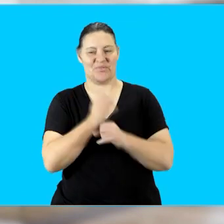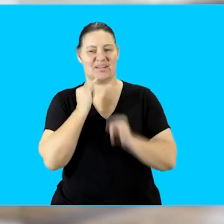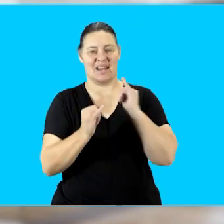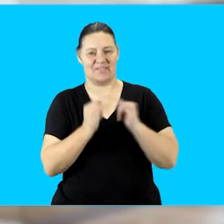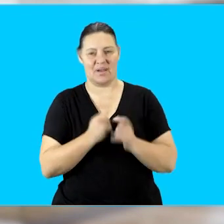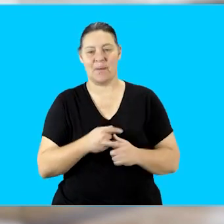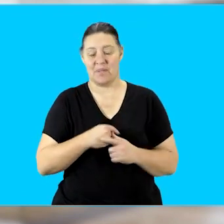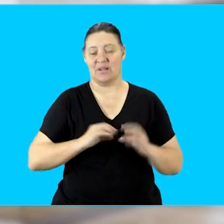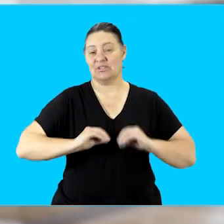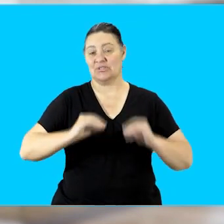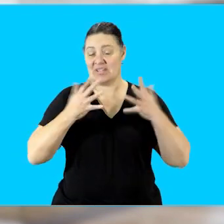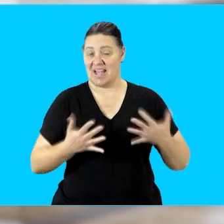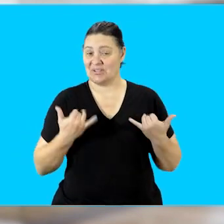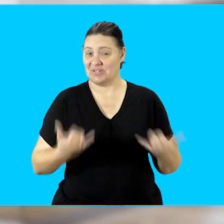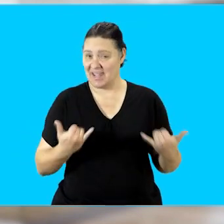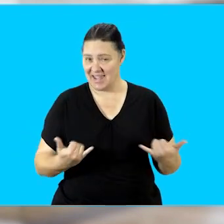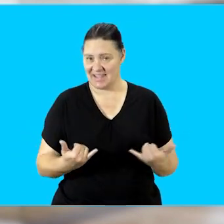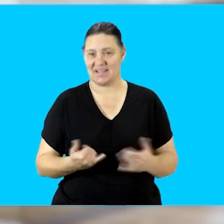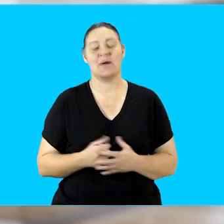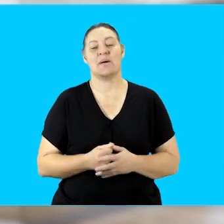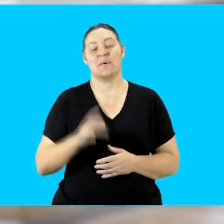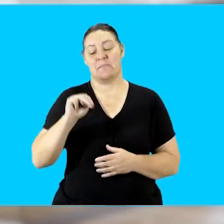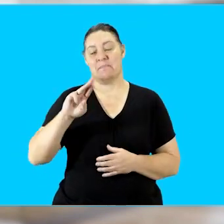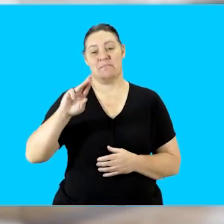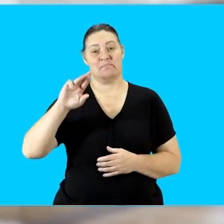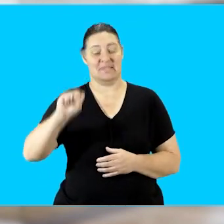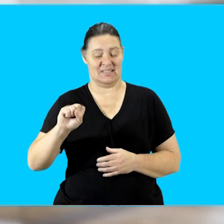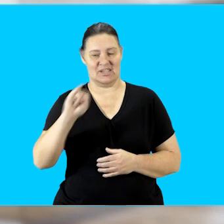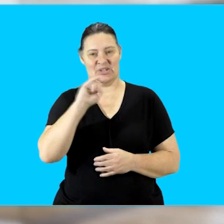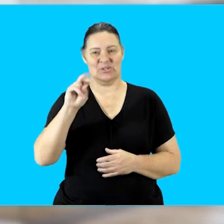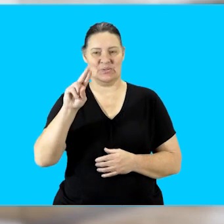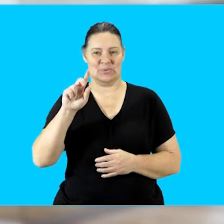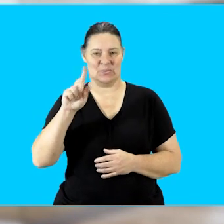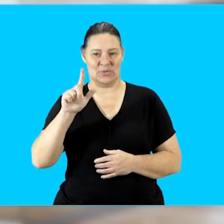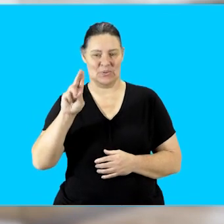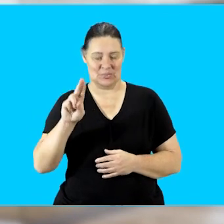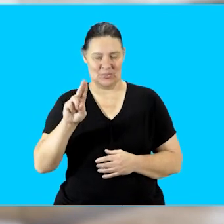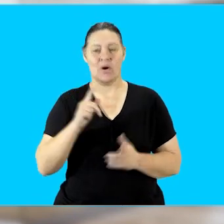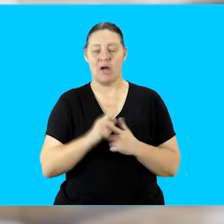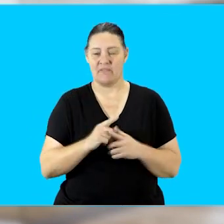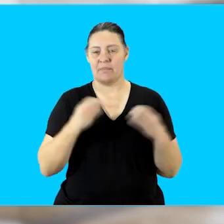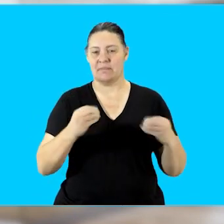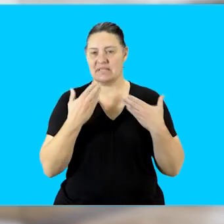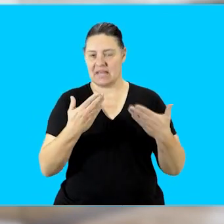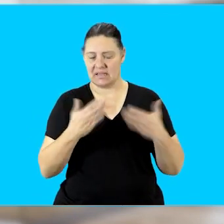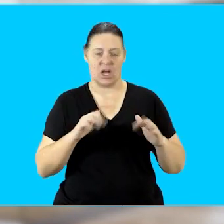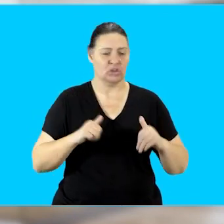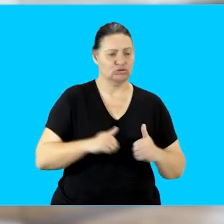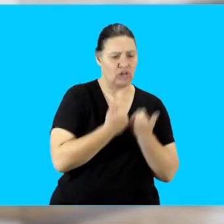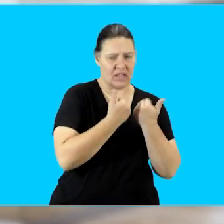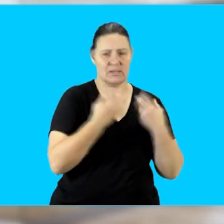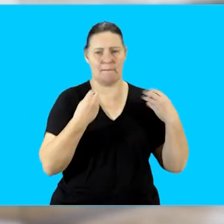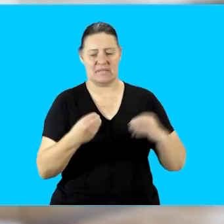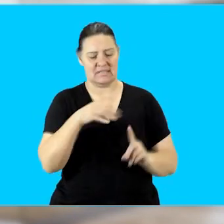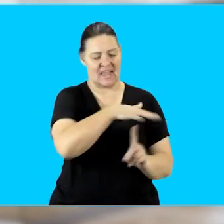Good day, grade 11s. I am your tutor for today, Ms. Nokuthula Zulu, and we'll be looking at business studies, challenges of the